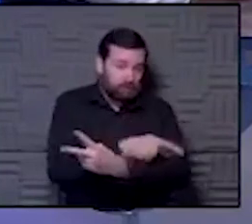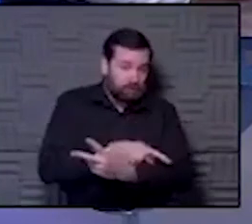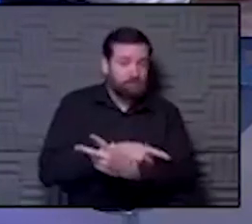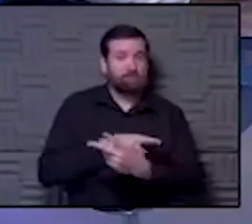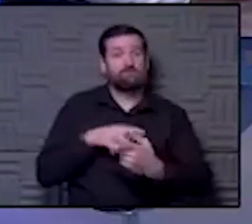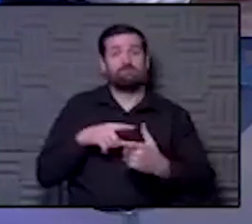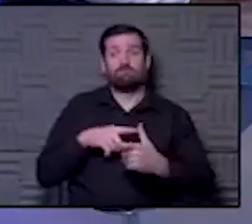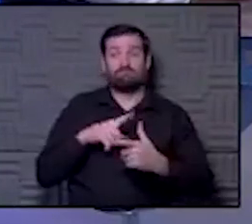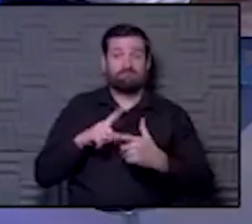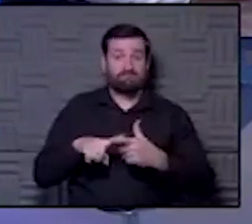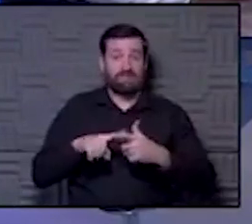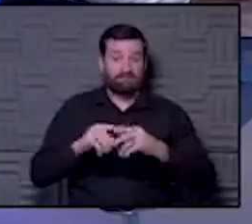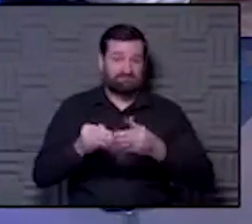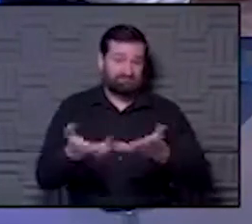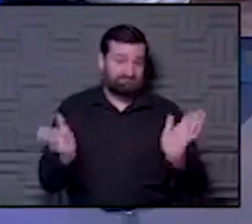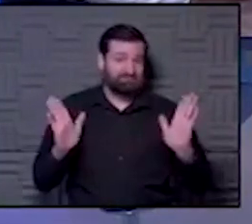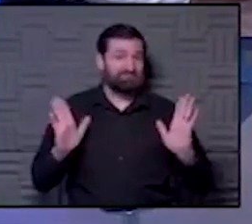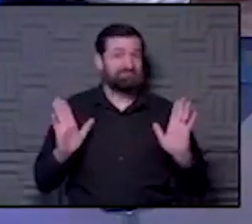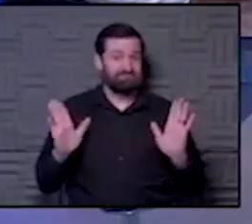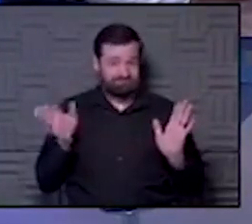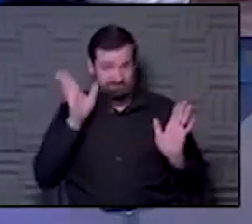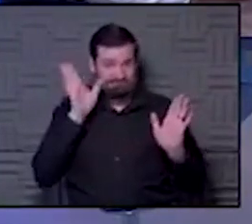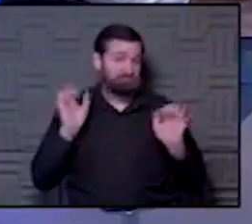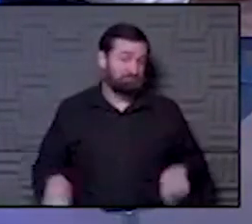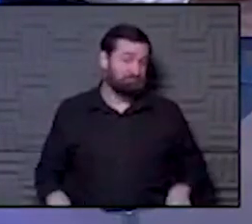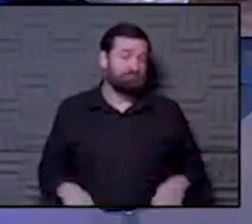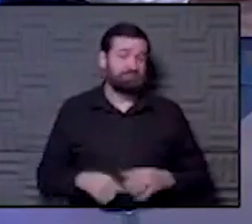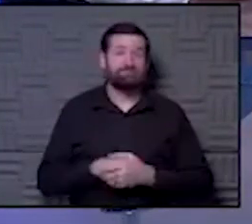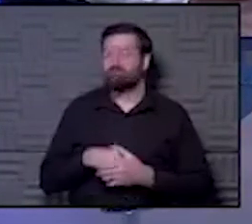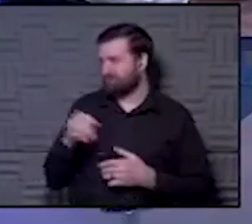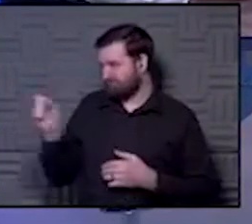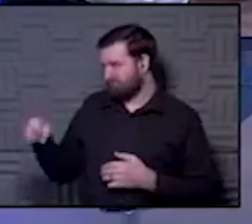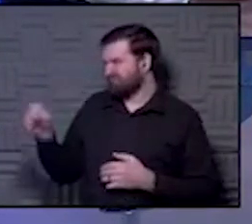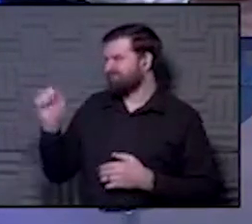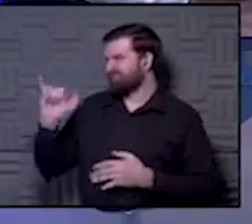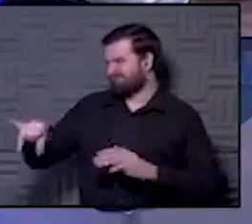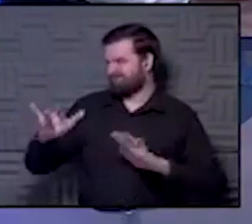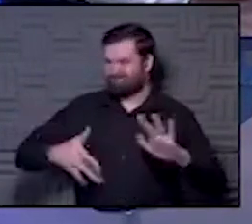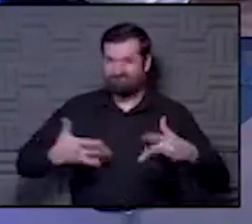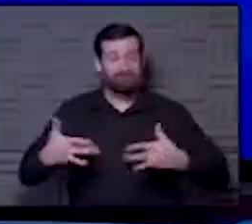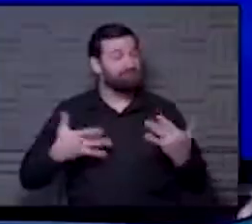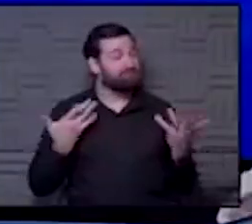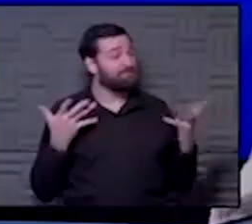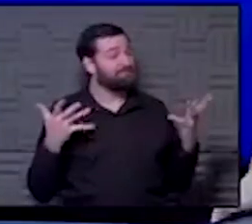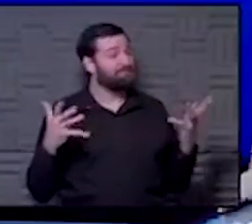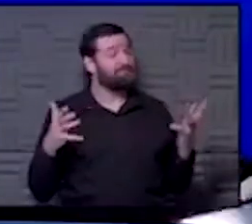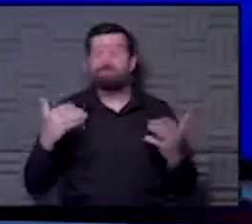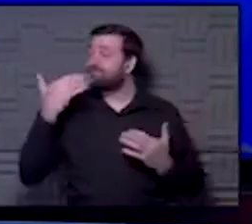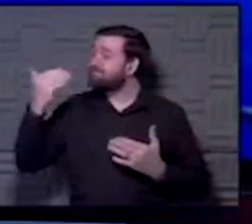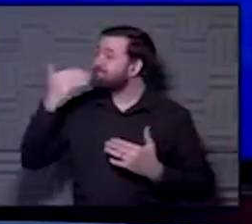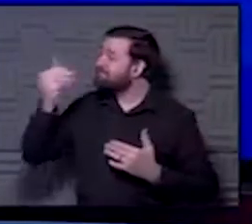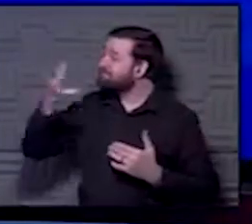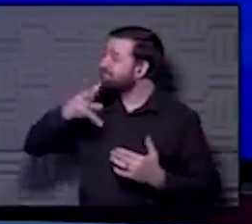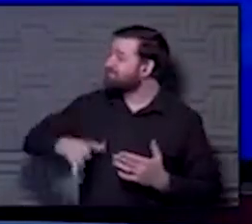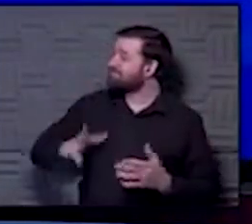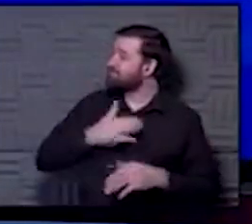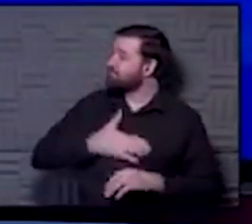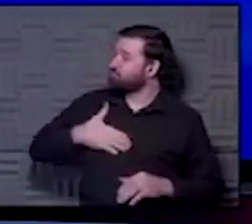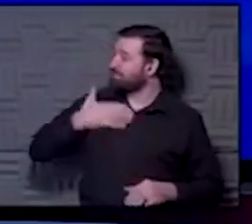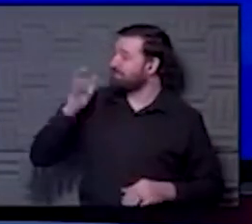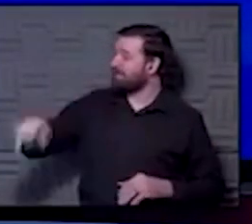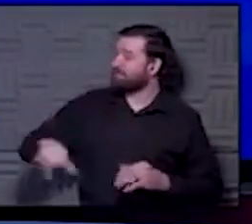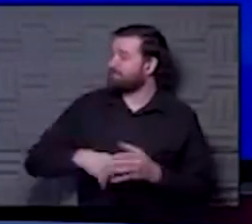vaccinating the public, we are going to be able to do that. Yeah, we're going to. That's exciting. There you go. Thank you, ma'am. I appreciate that.